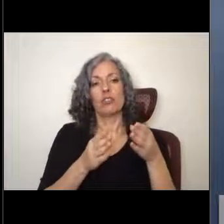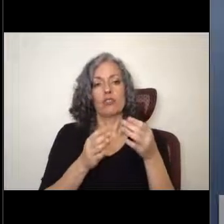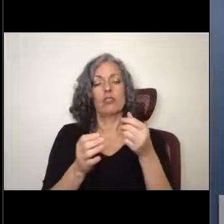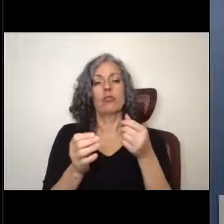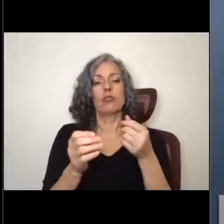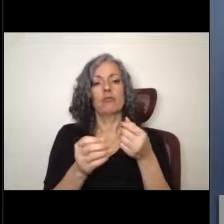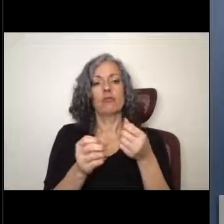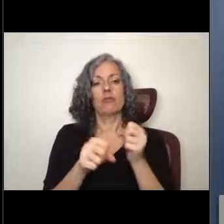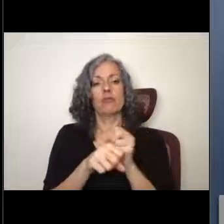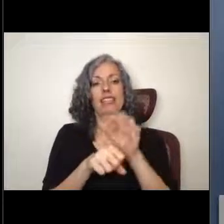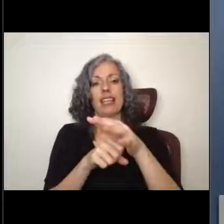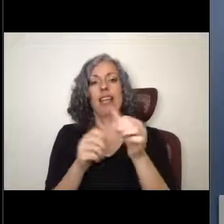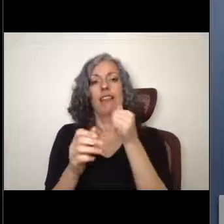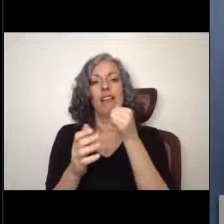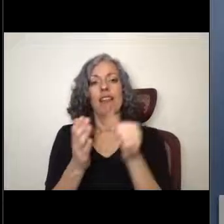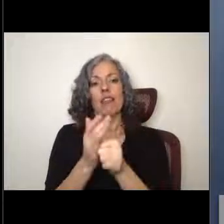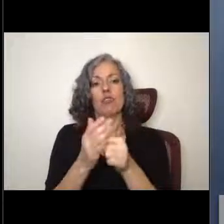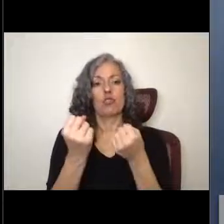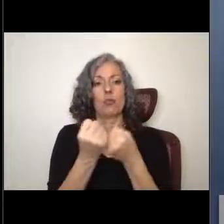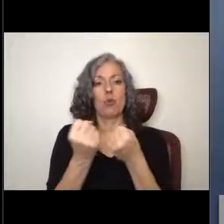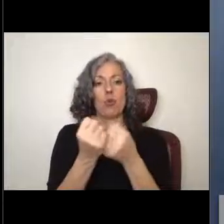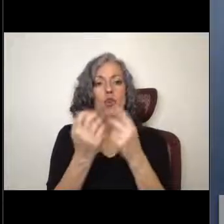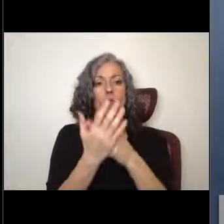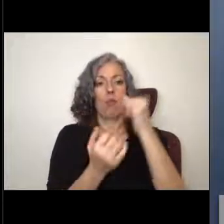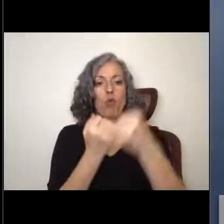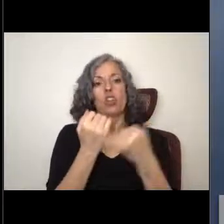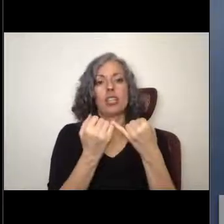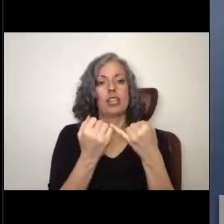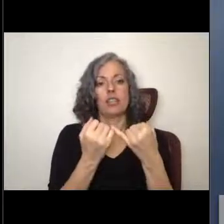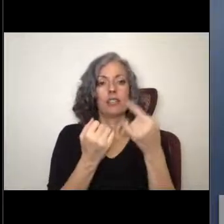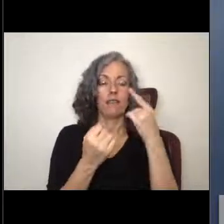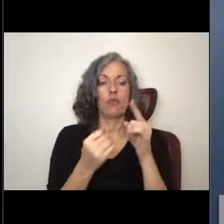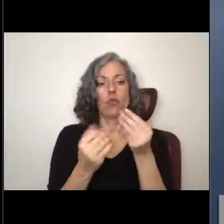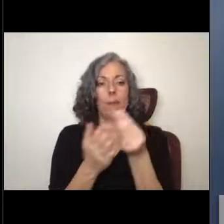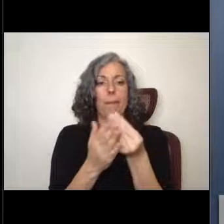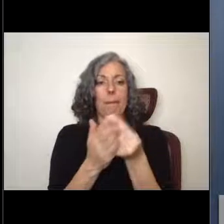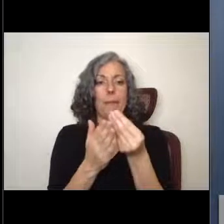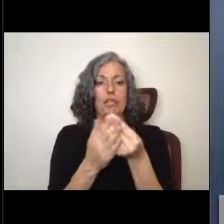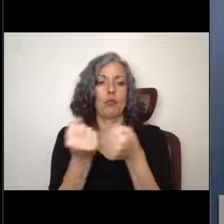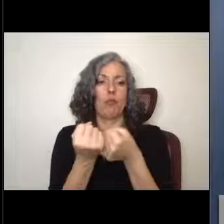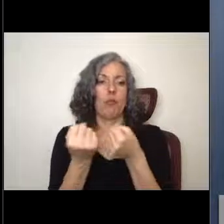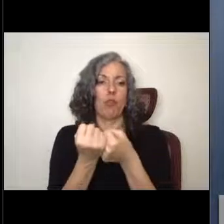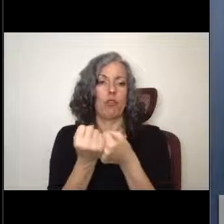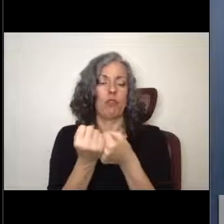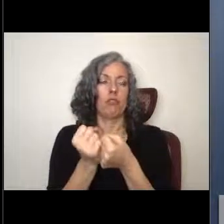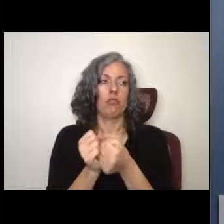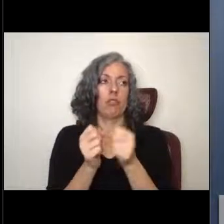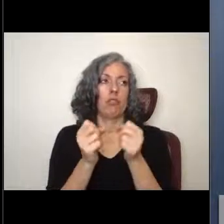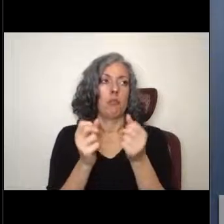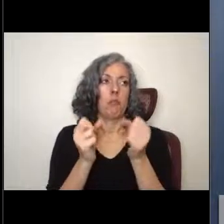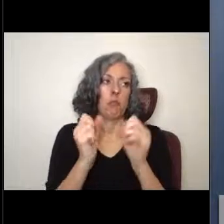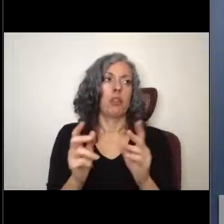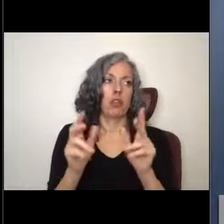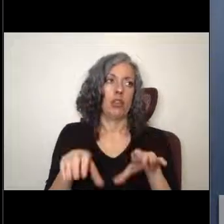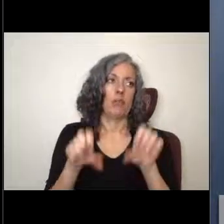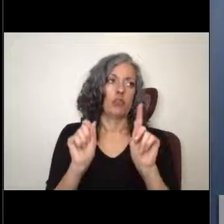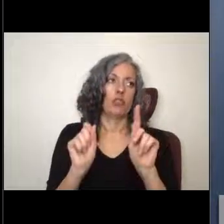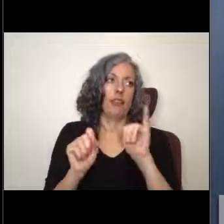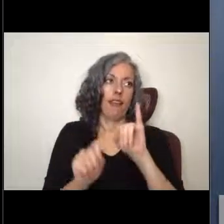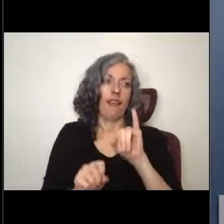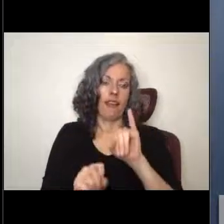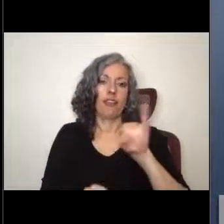from the Commission on behalf of projects seeking federal discretionary funding. With the many funding opportunities established in the